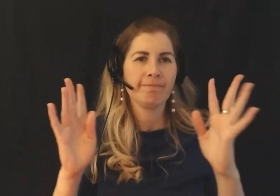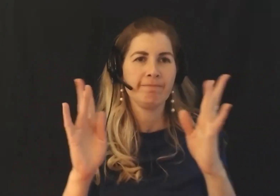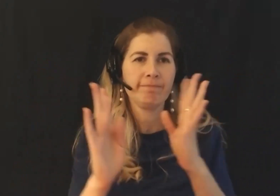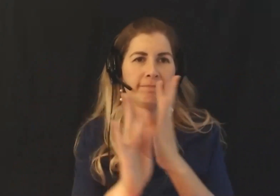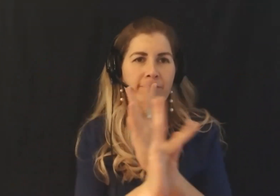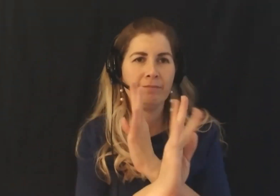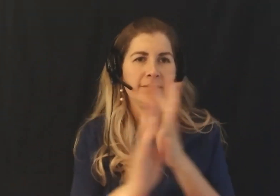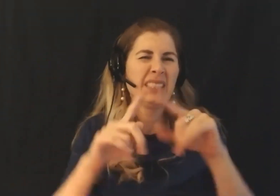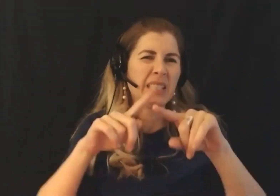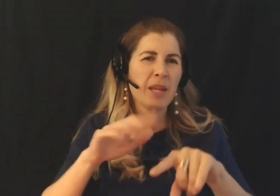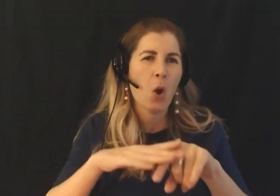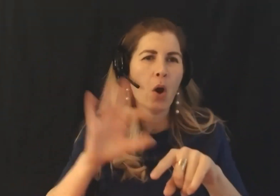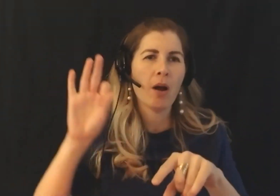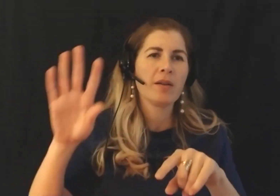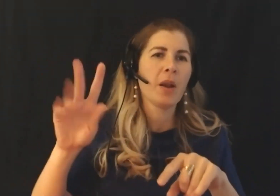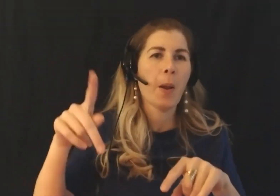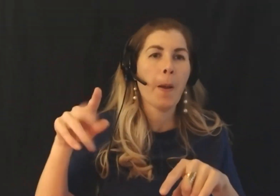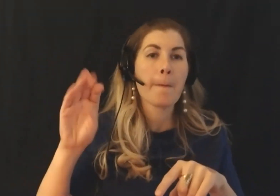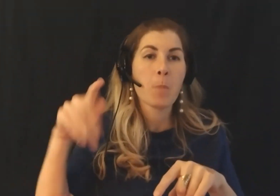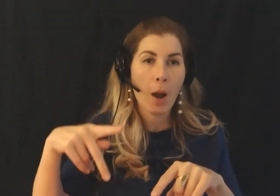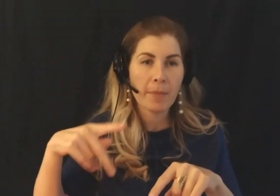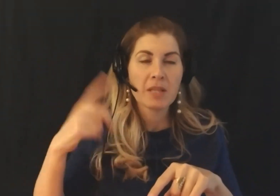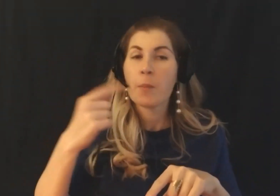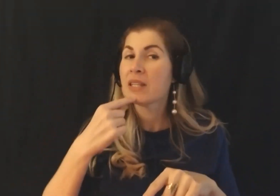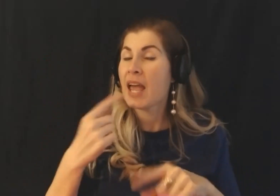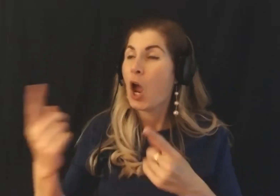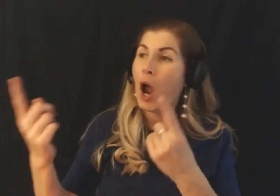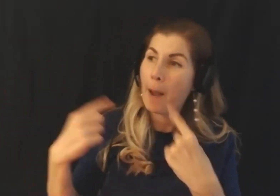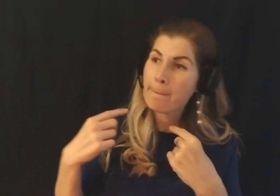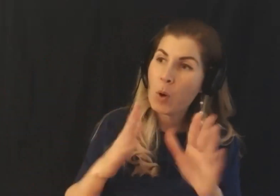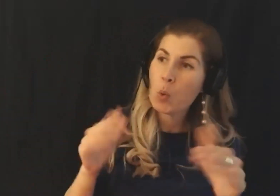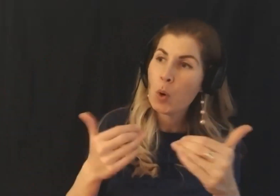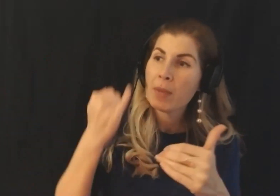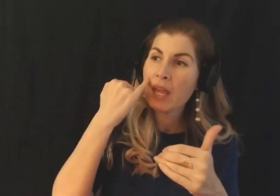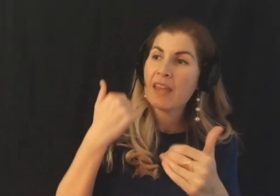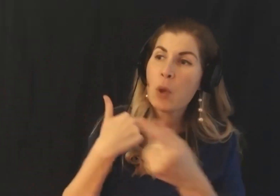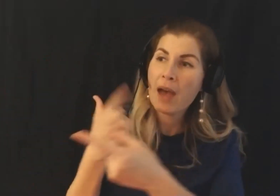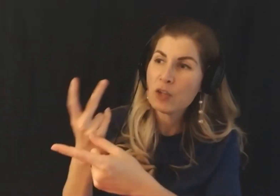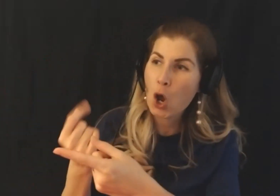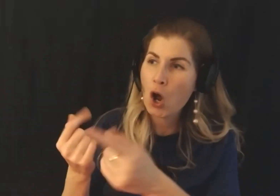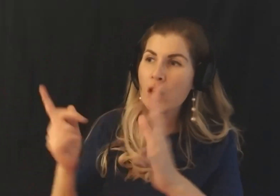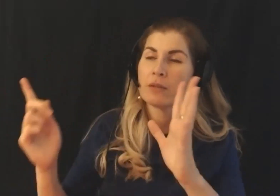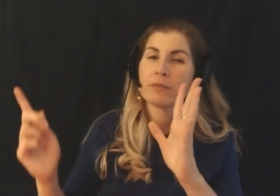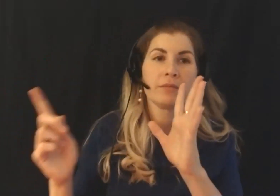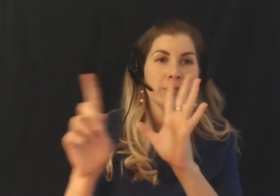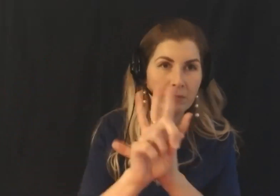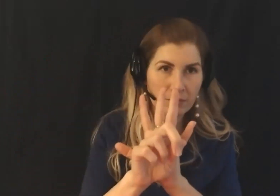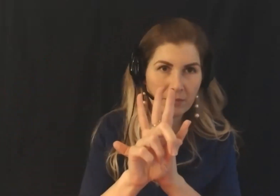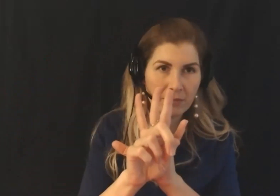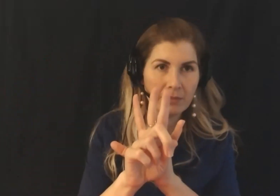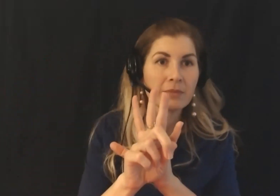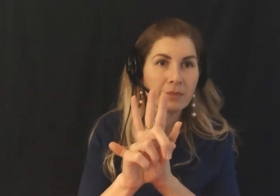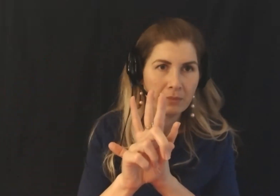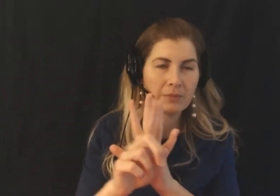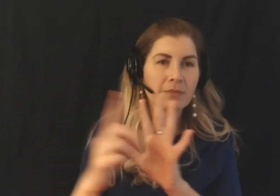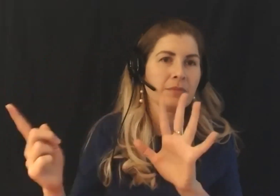on the prompts that are given. So for example, someone might say, cross the room if you have a dog. And then if that pertains to you and you agree with it, you would cross